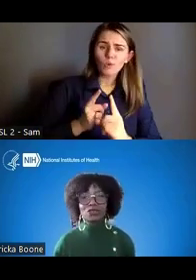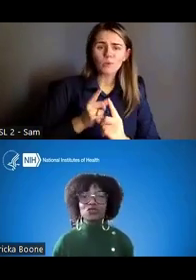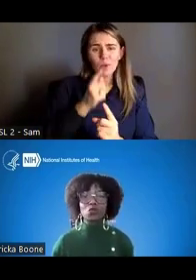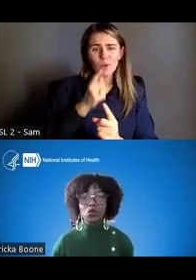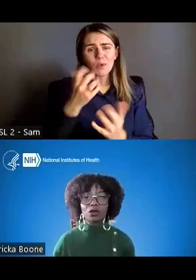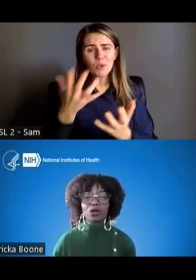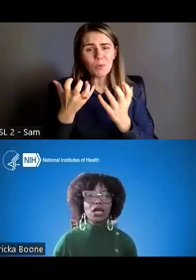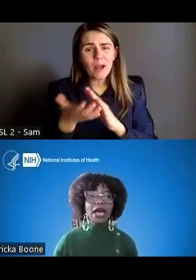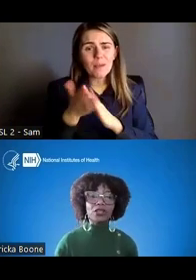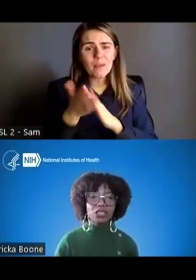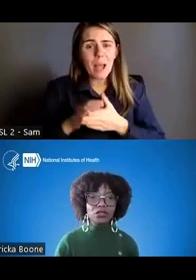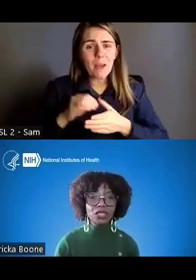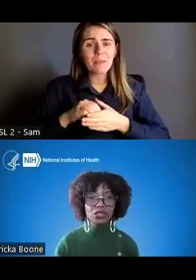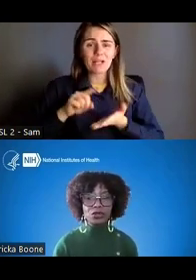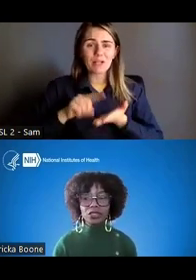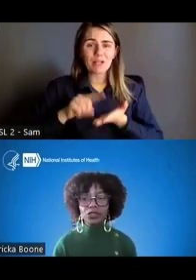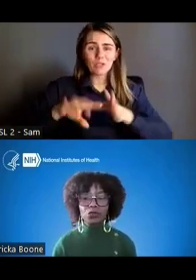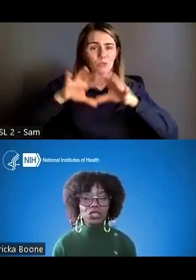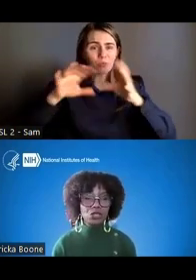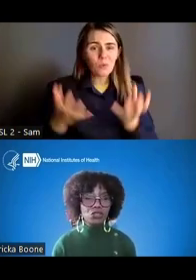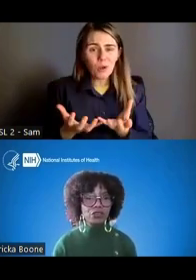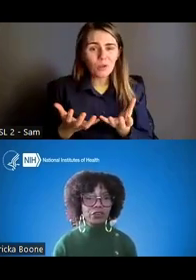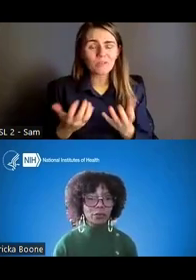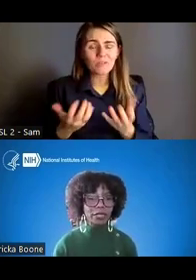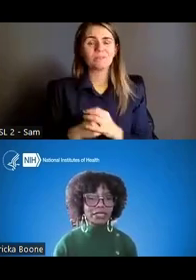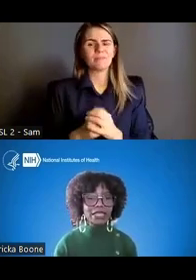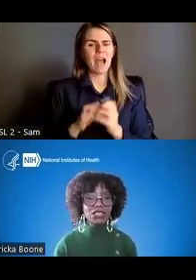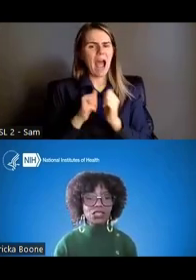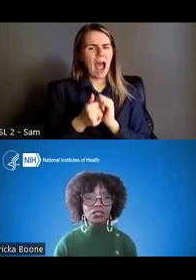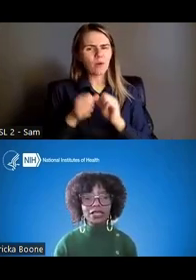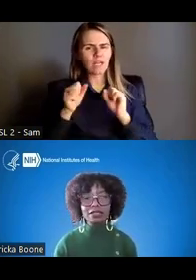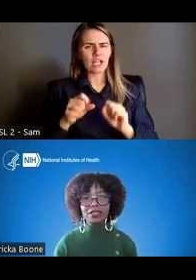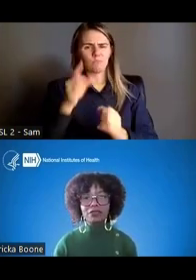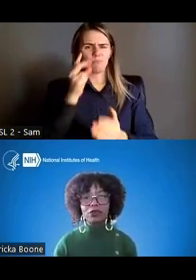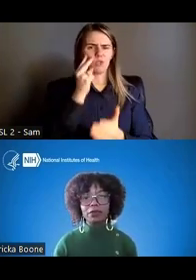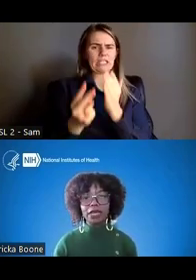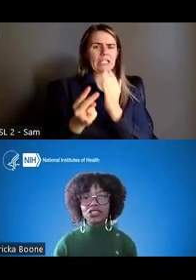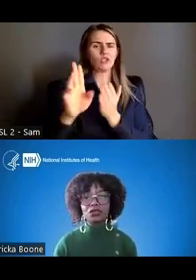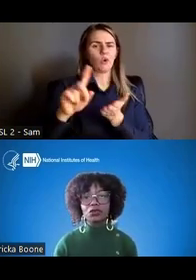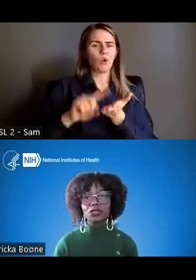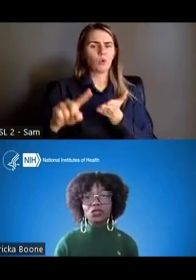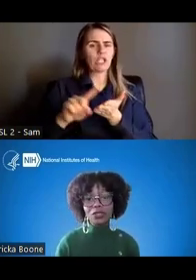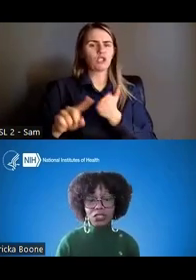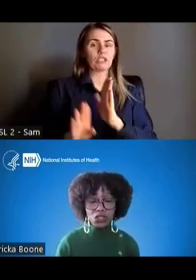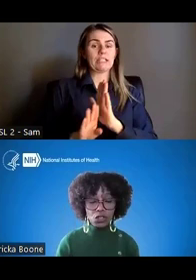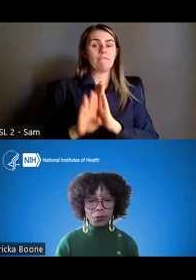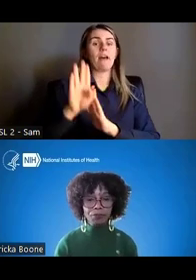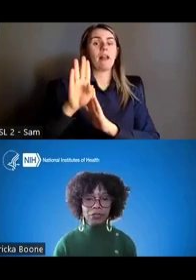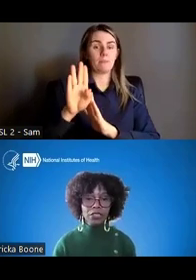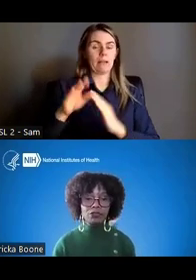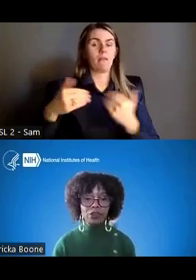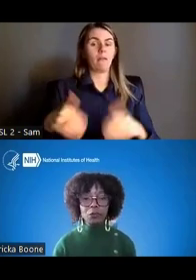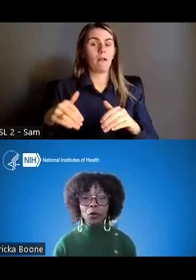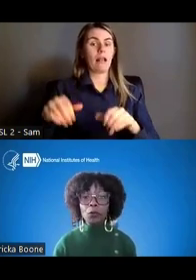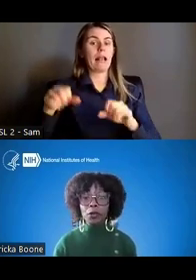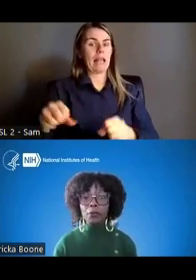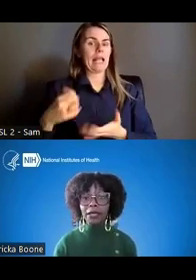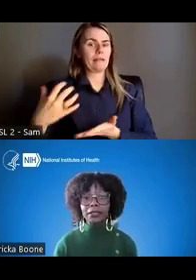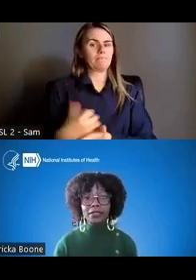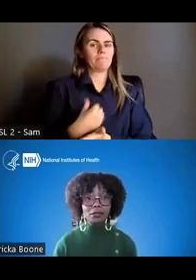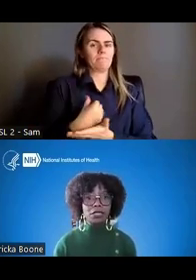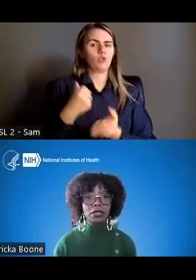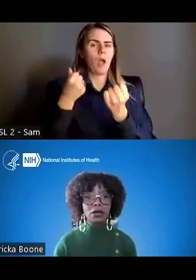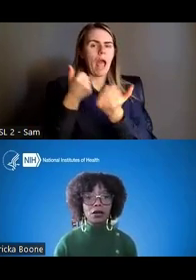the research world? How do you see your research developing? They can utilize this information in order to assist you to find